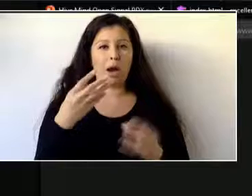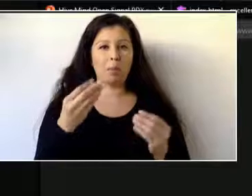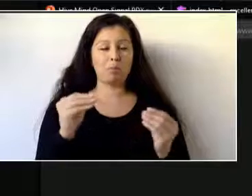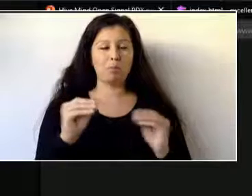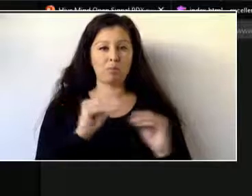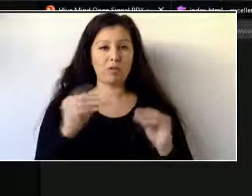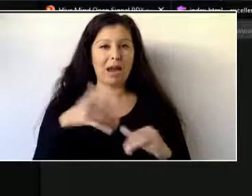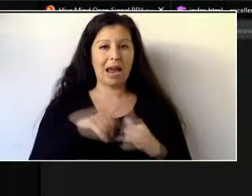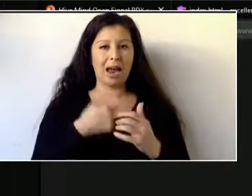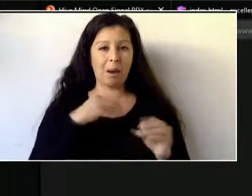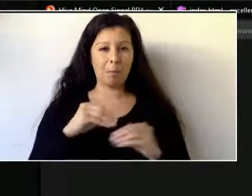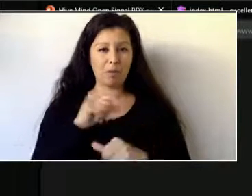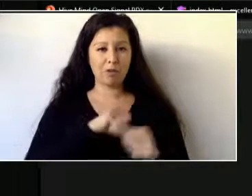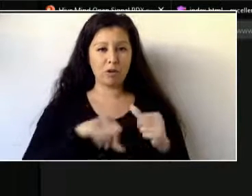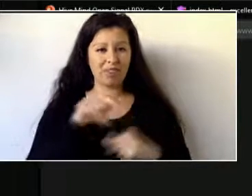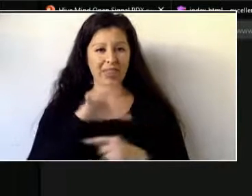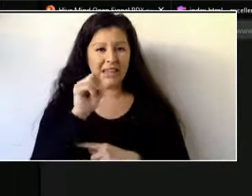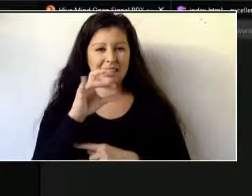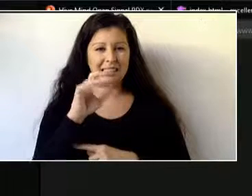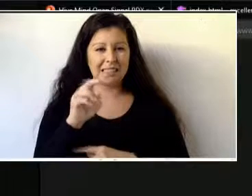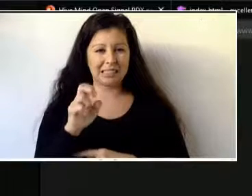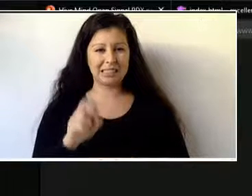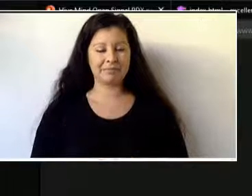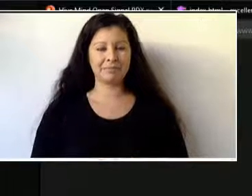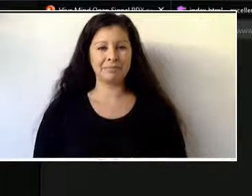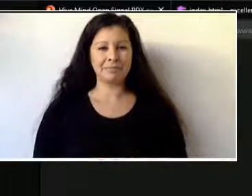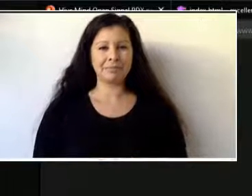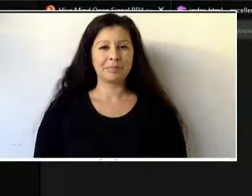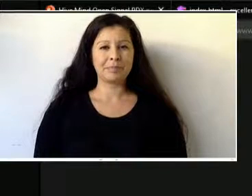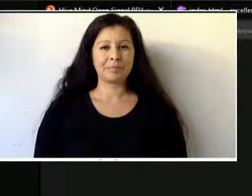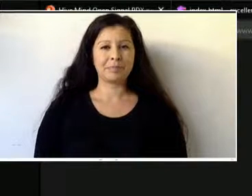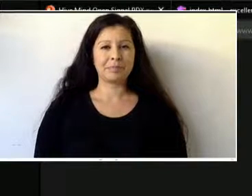around in the scene.